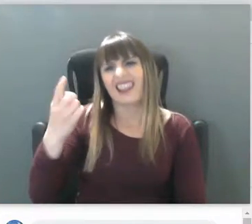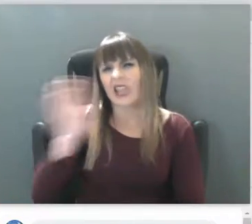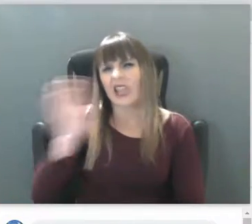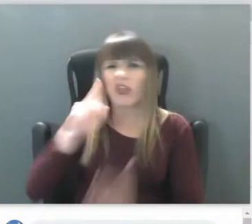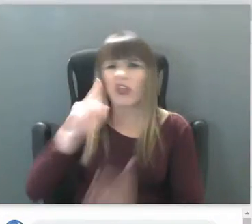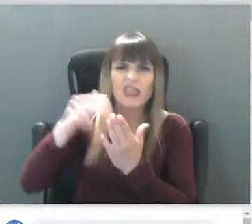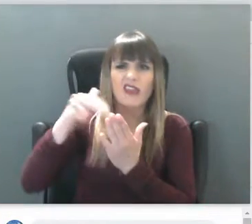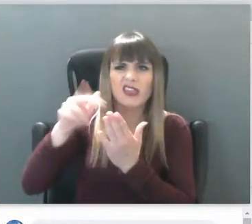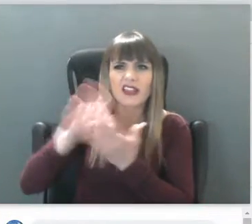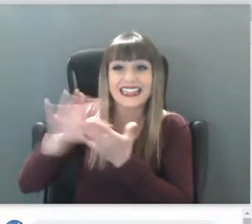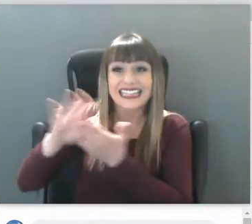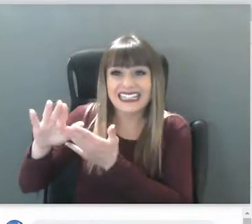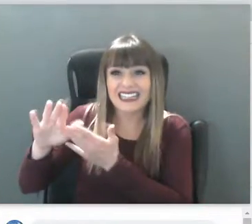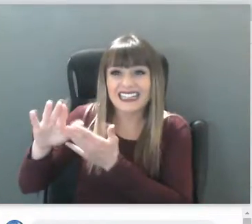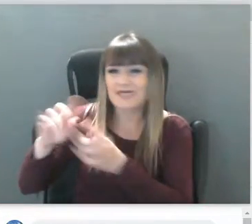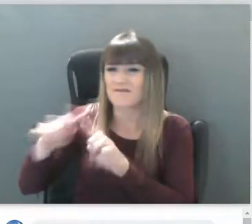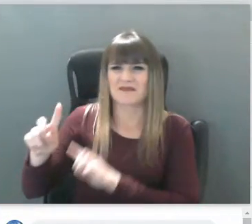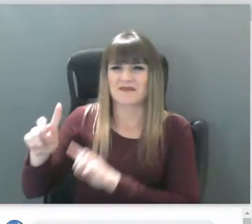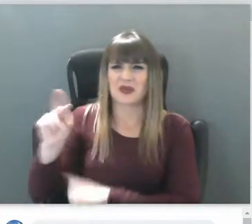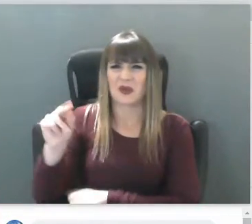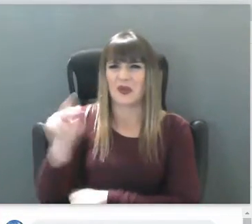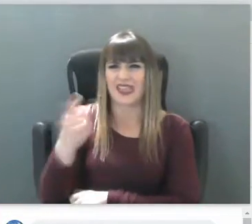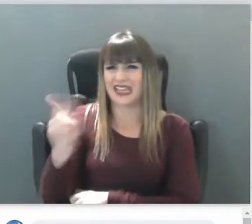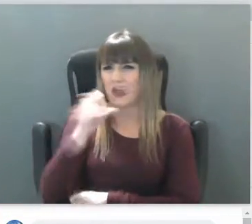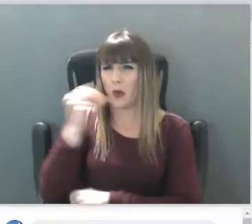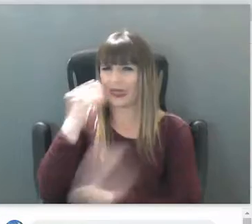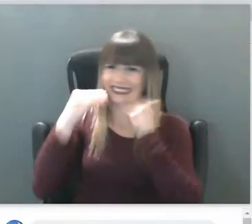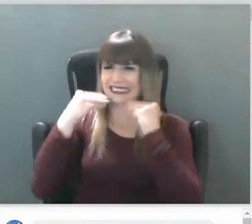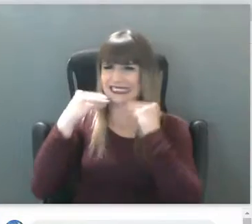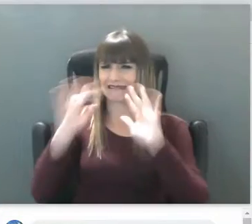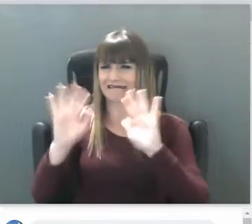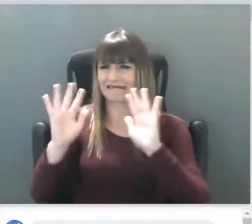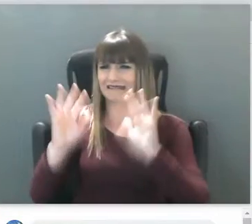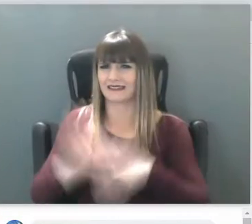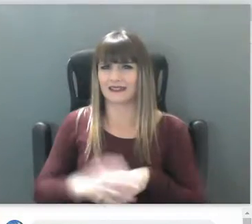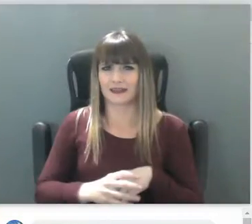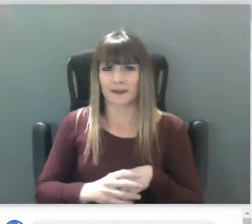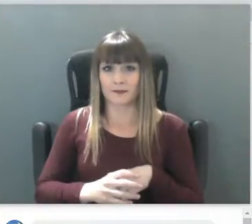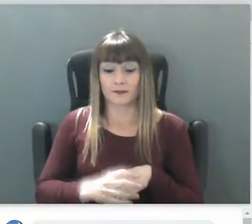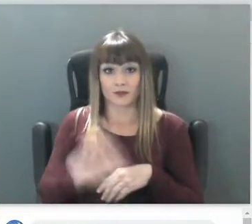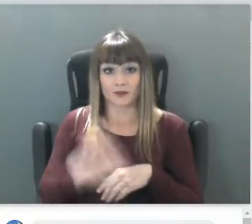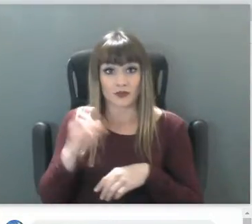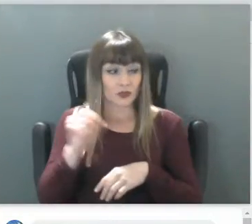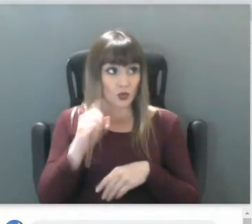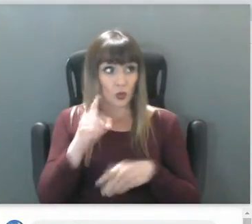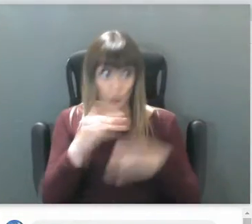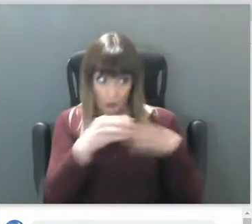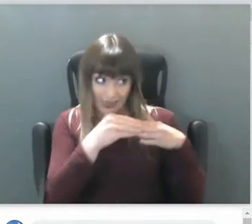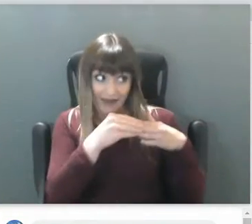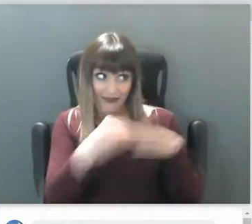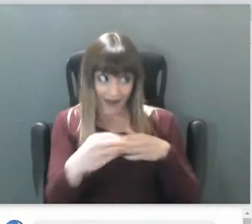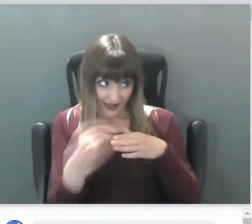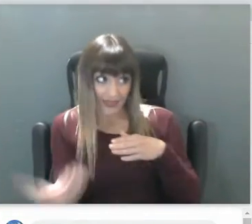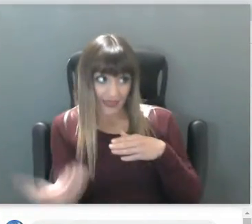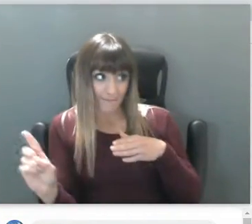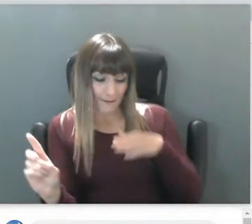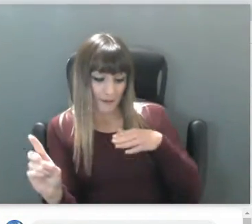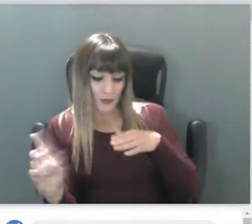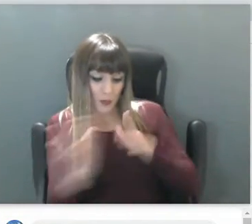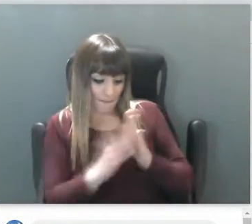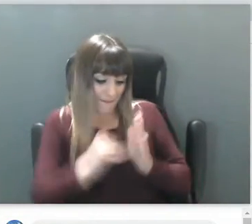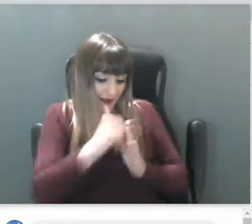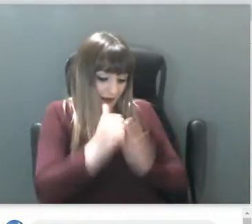no. They're good. So they're guided to step in the paint, as Yes. you see here, folks. And Let's then get they some go